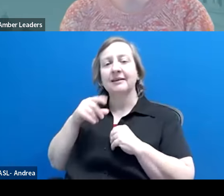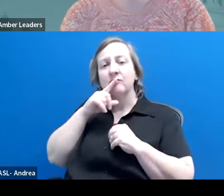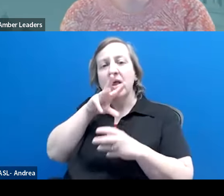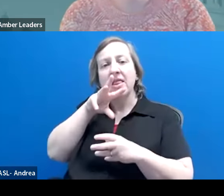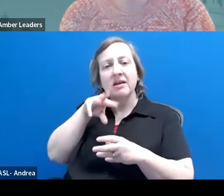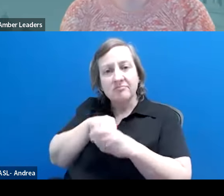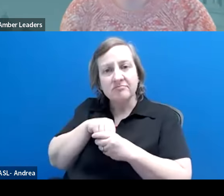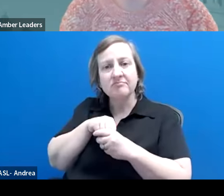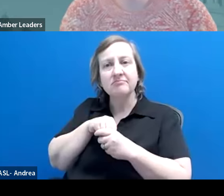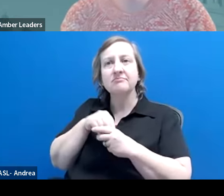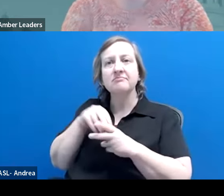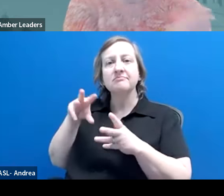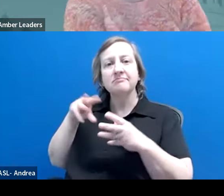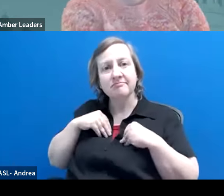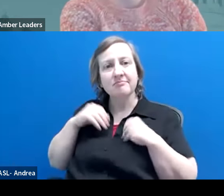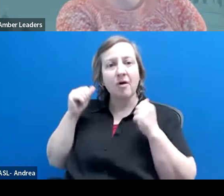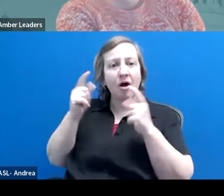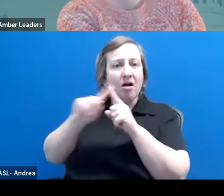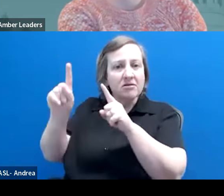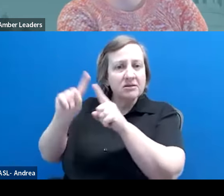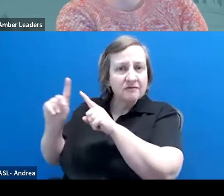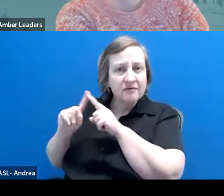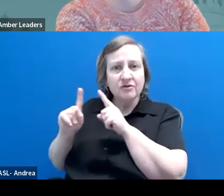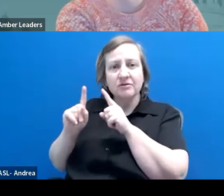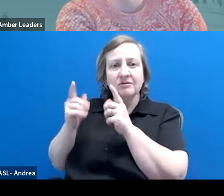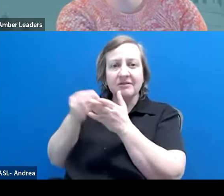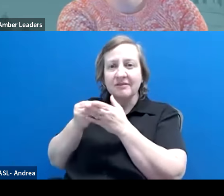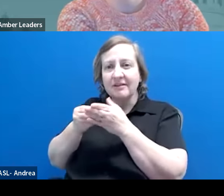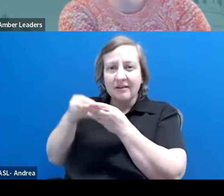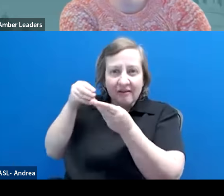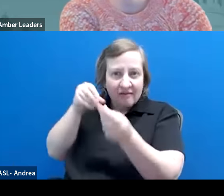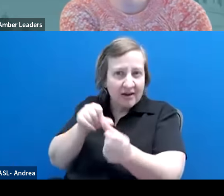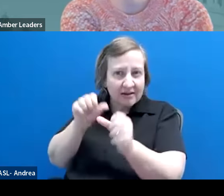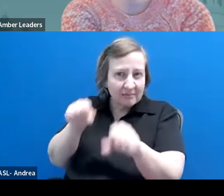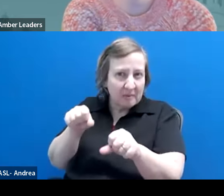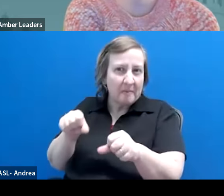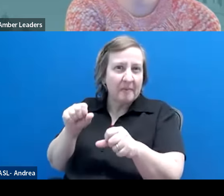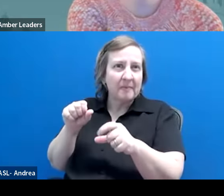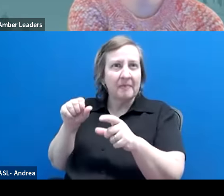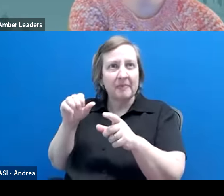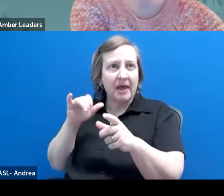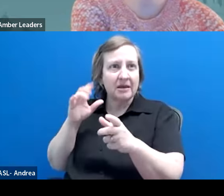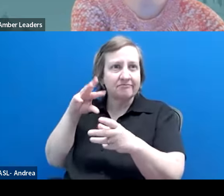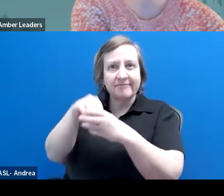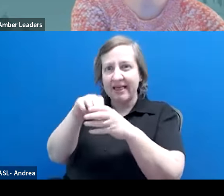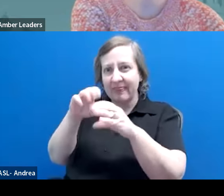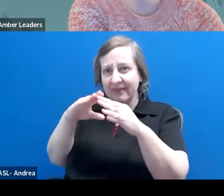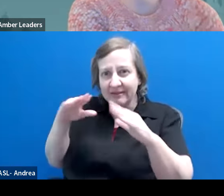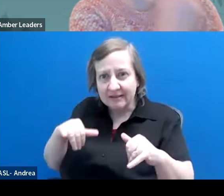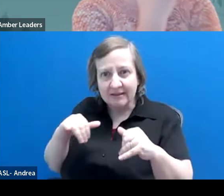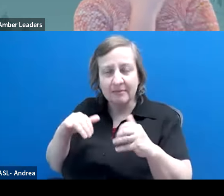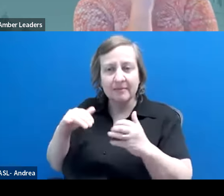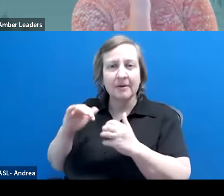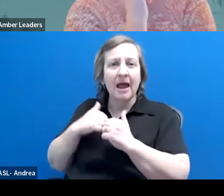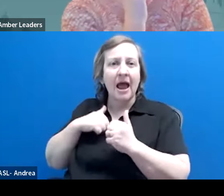of all of the different kind of funding mechanisms that feed into the system and how we can really take all of